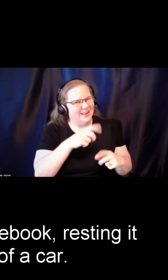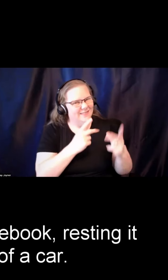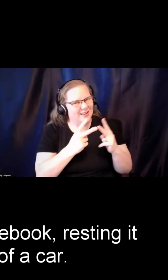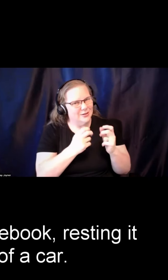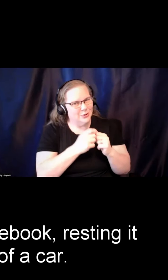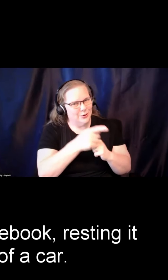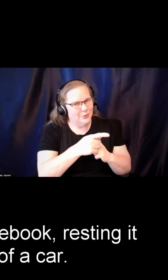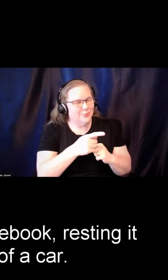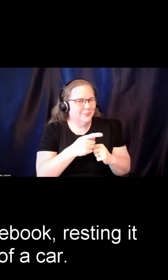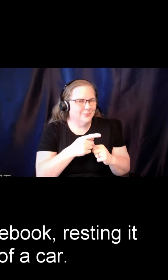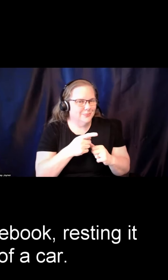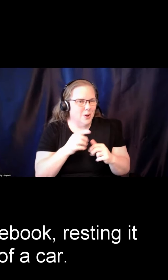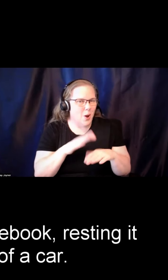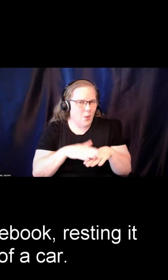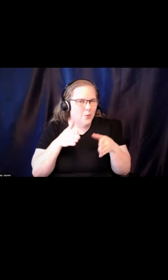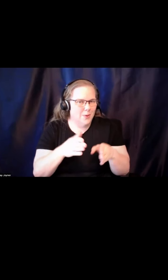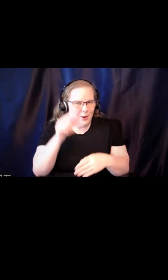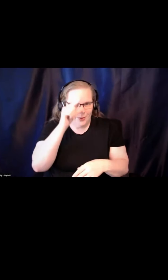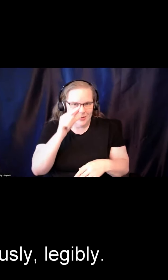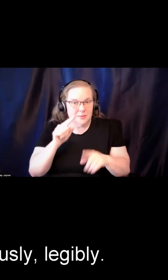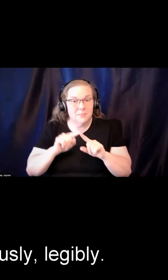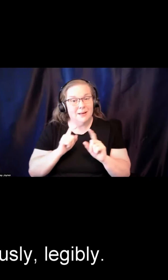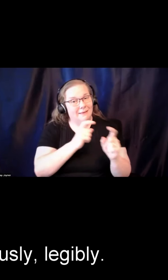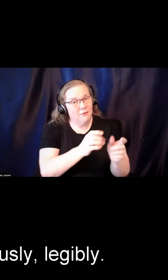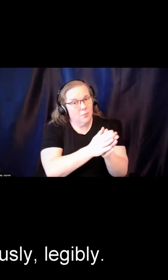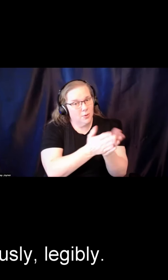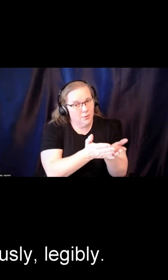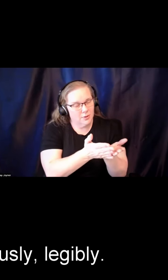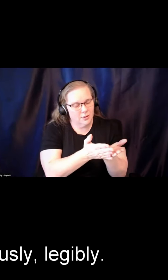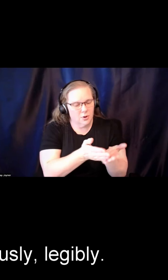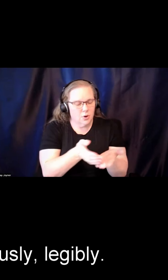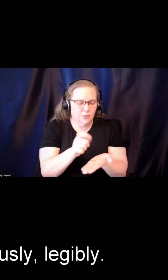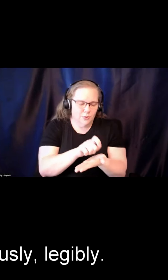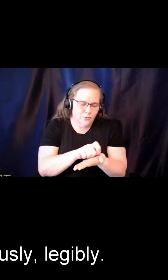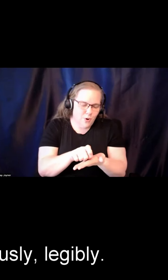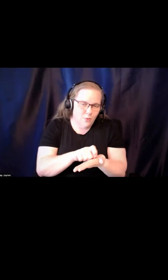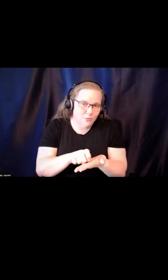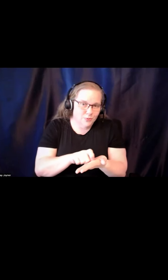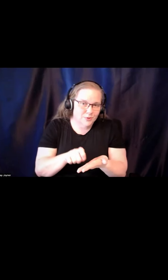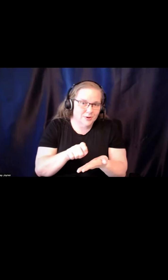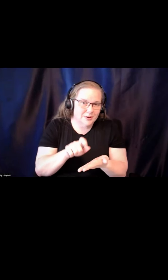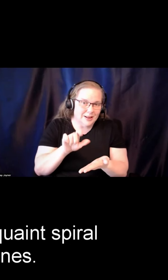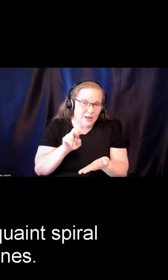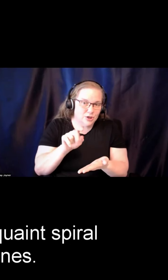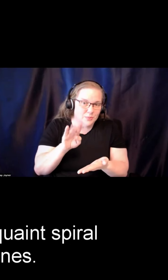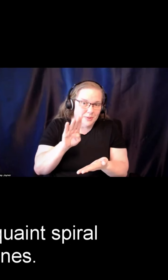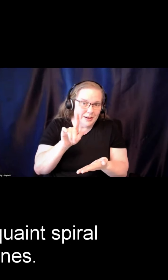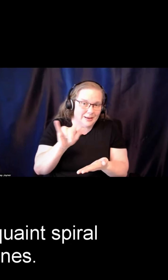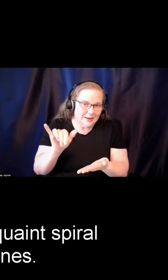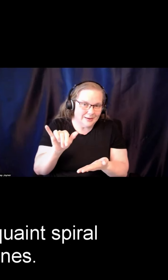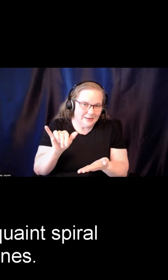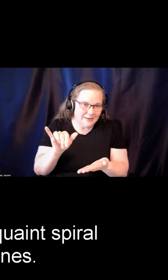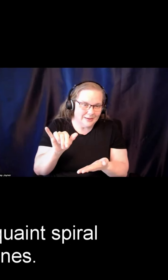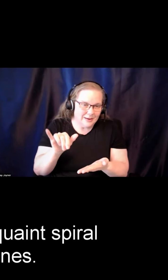my notebook. Resting it on the hood of a car, you wrote studiously, legibly. I remember